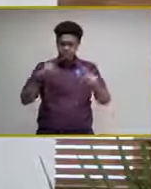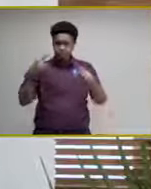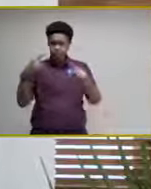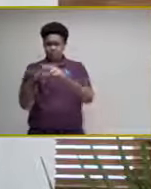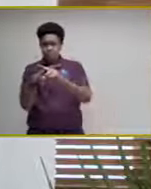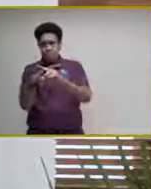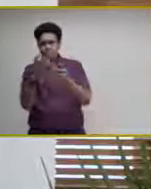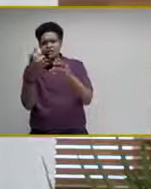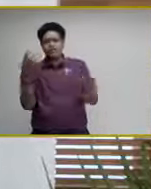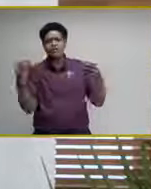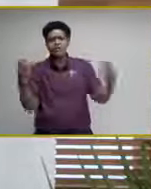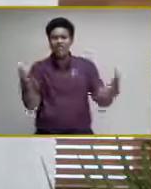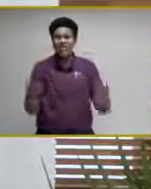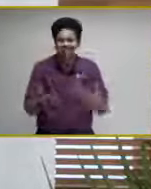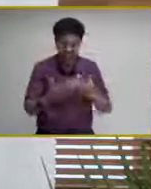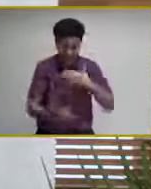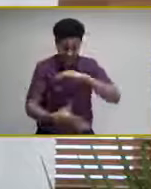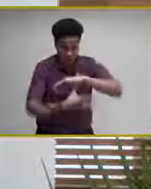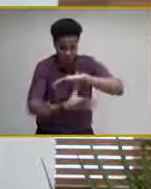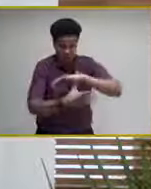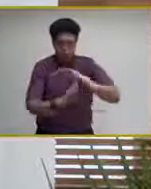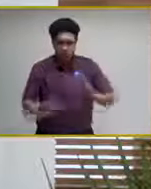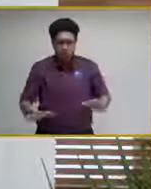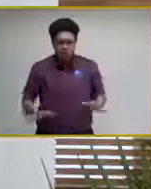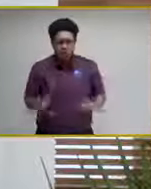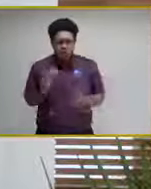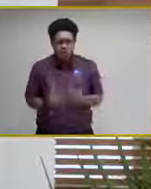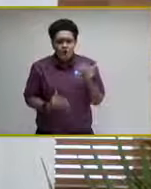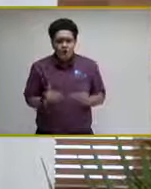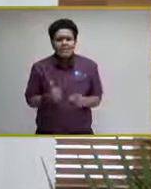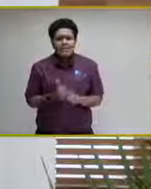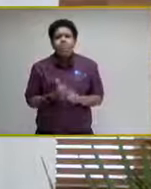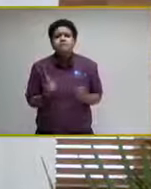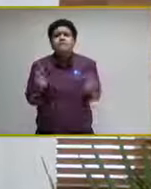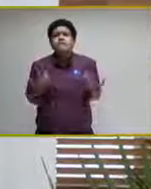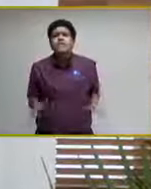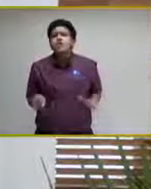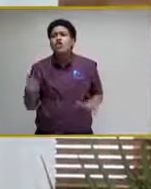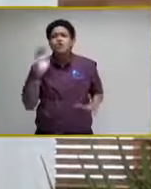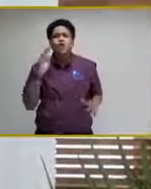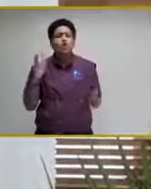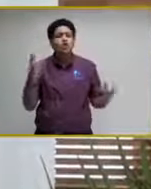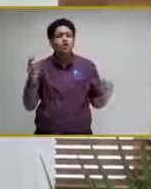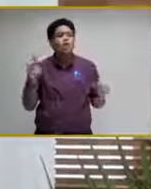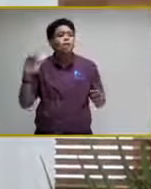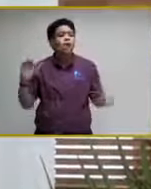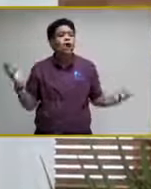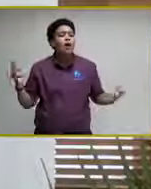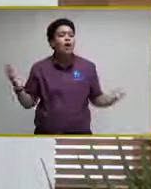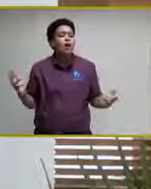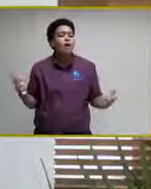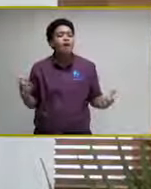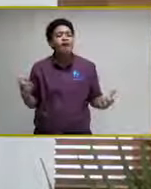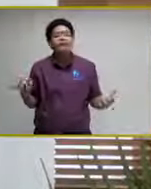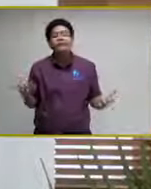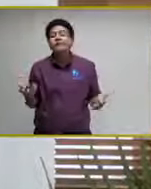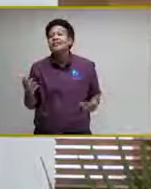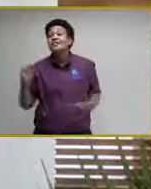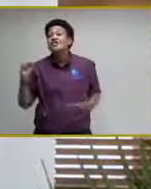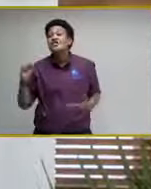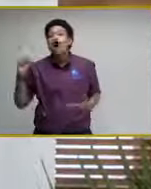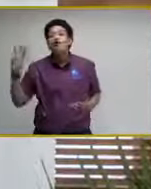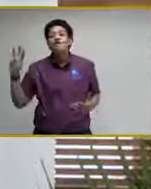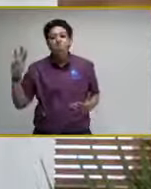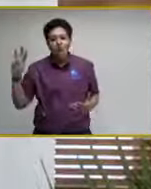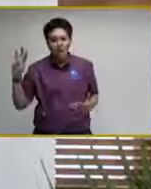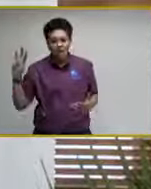delivery. After the prioritization process has been done, and this will be done by a software